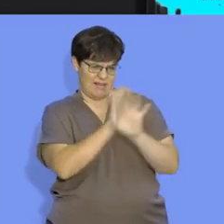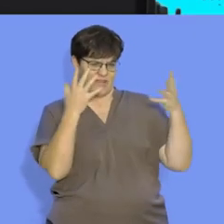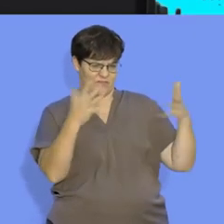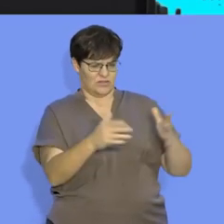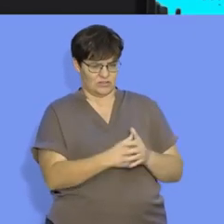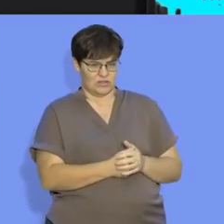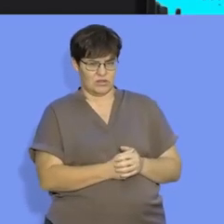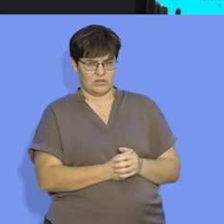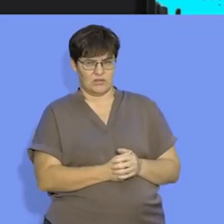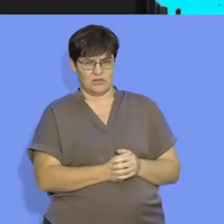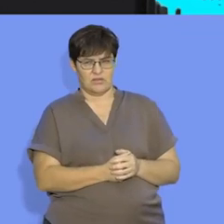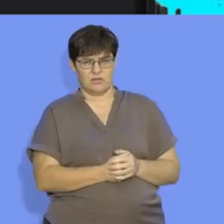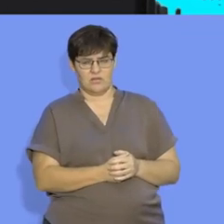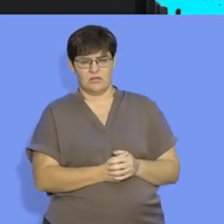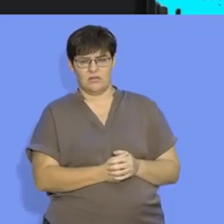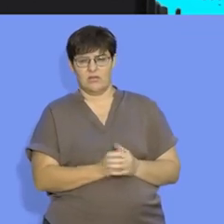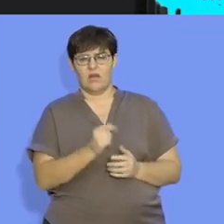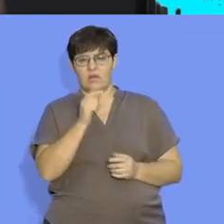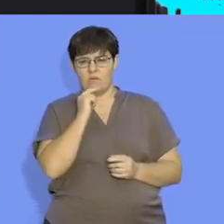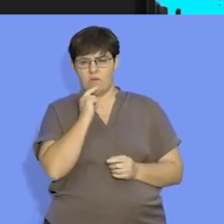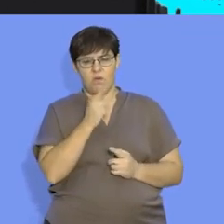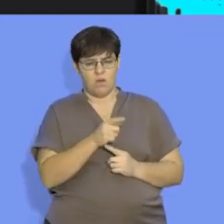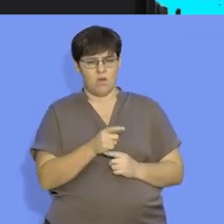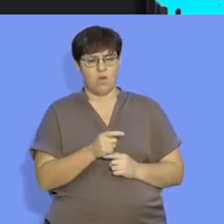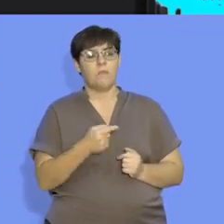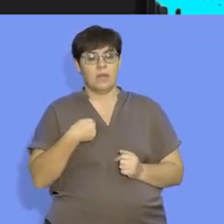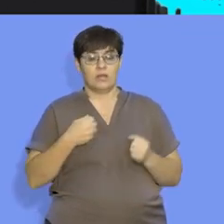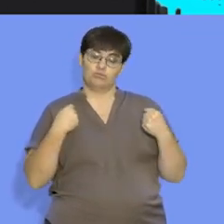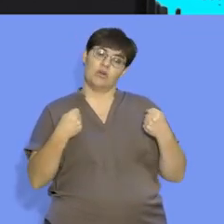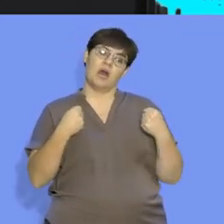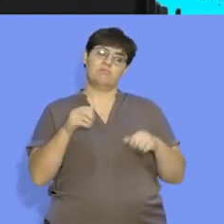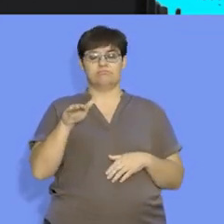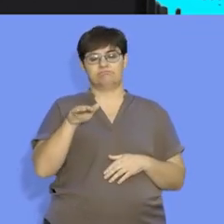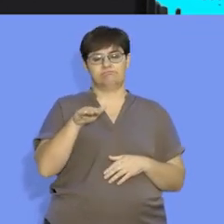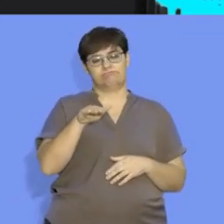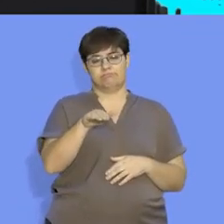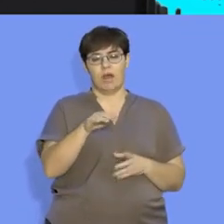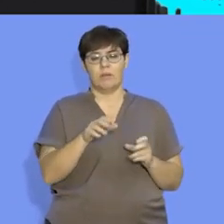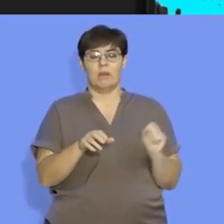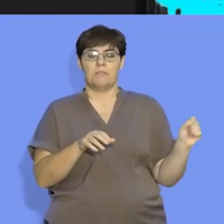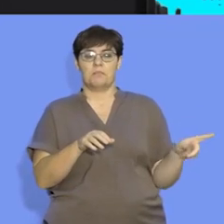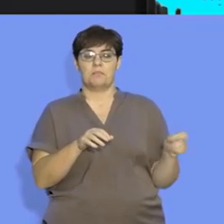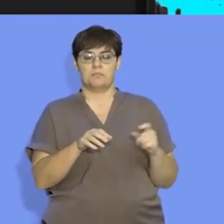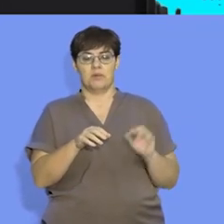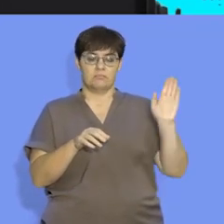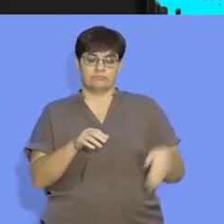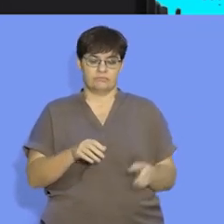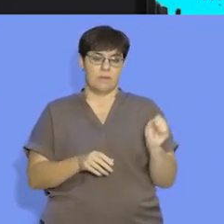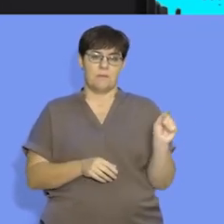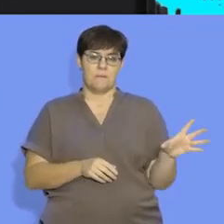itself. Okay, like you're driving, what do you use an indicator for? To show your intention, right? So in the context